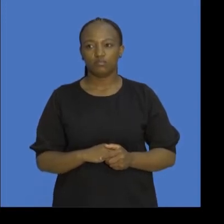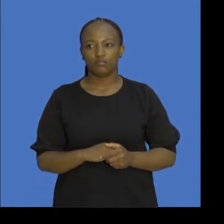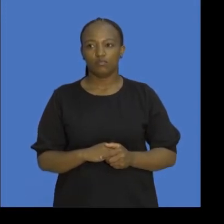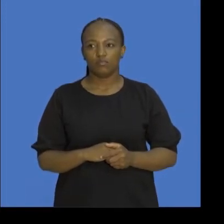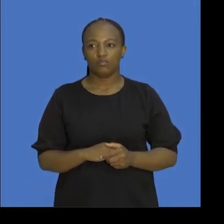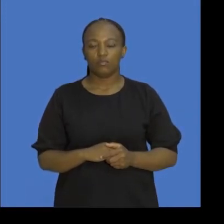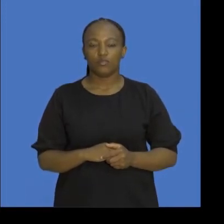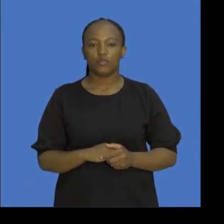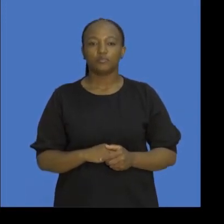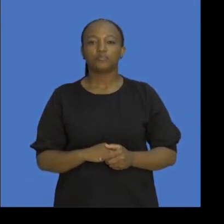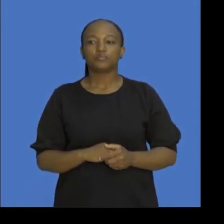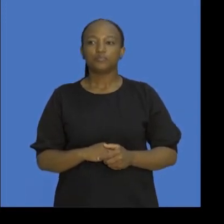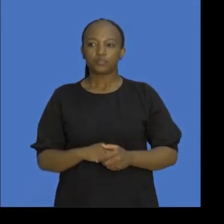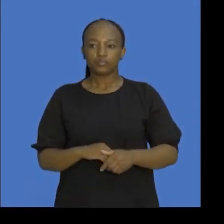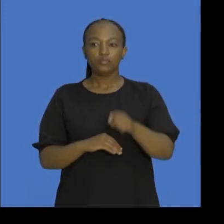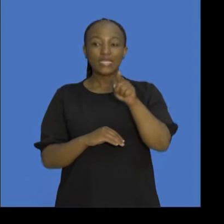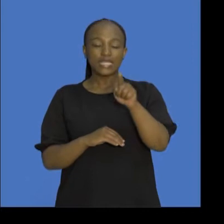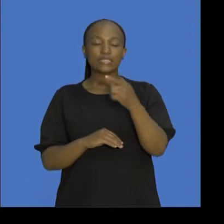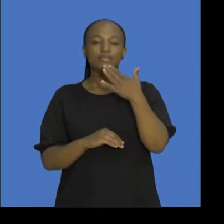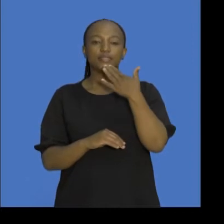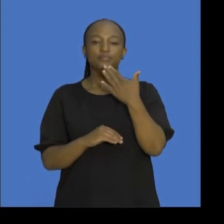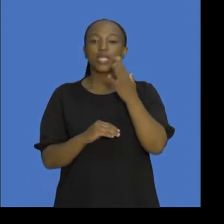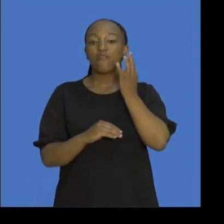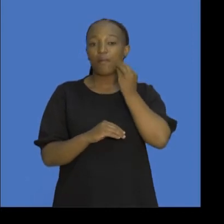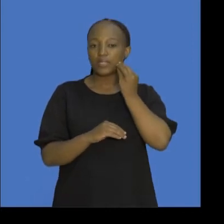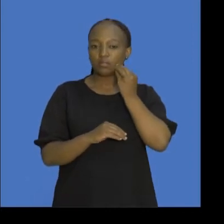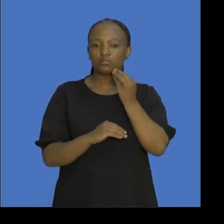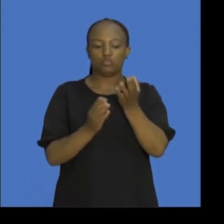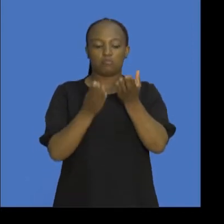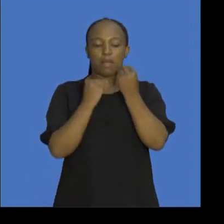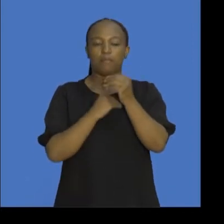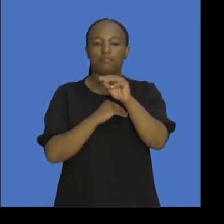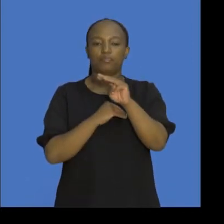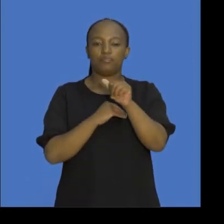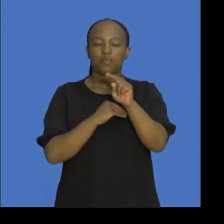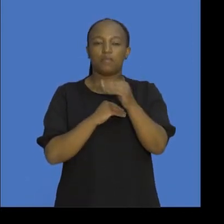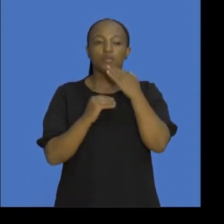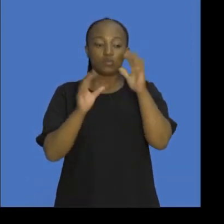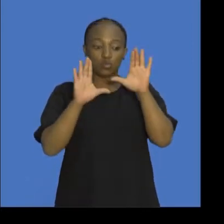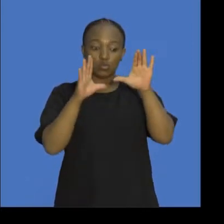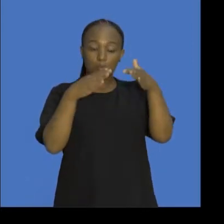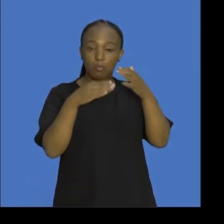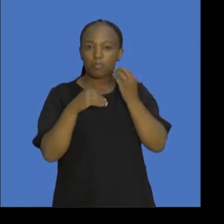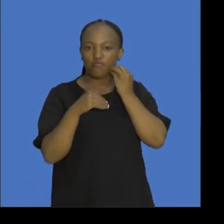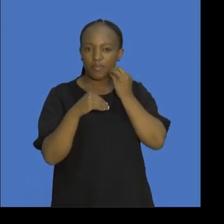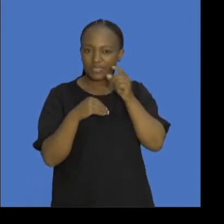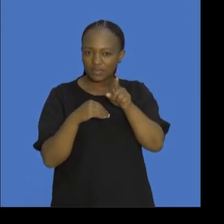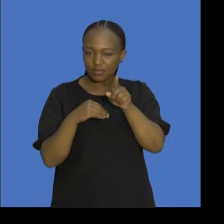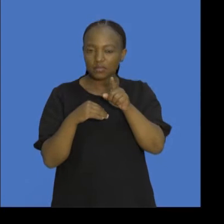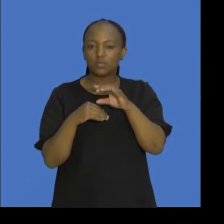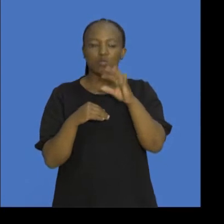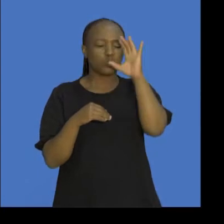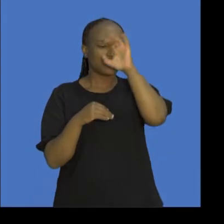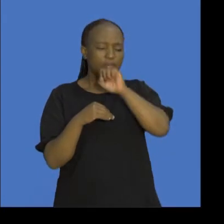estimated mean of grouped data. An estimated mean can be obtained by assuming that